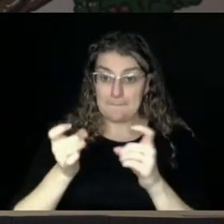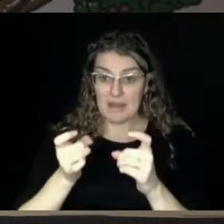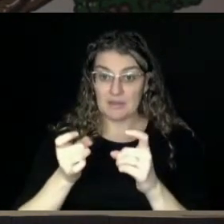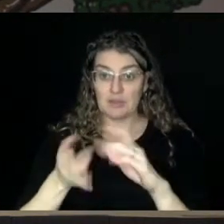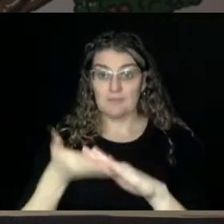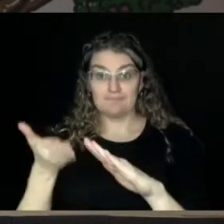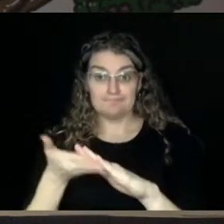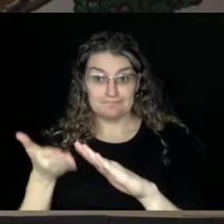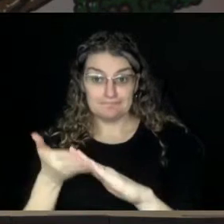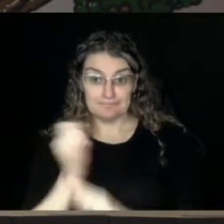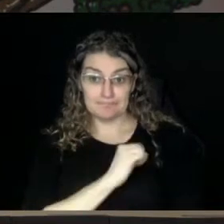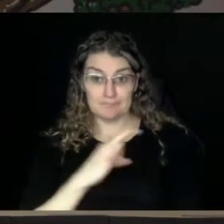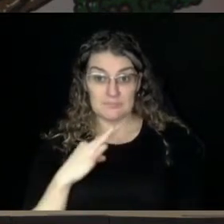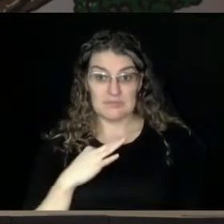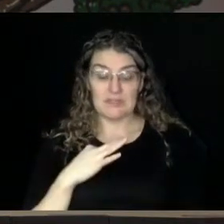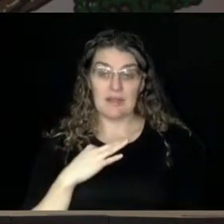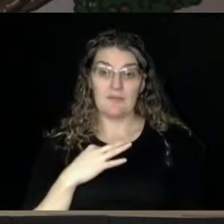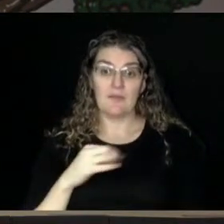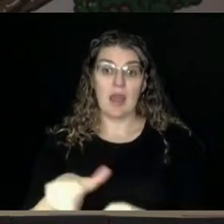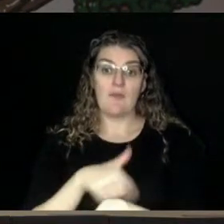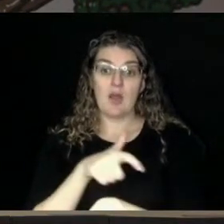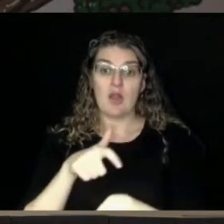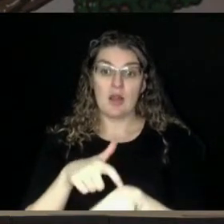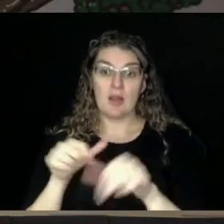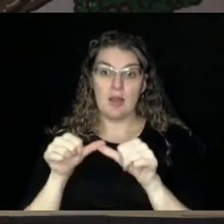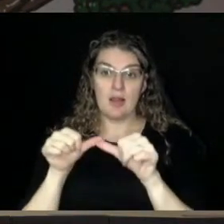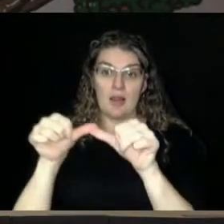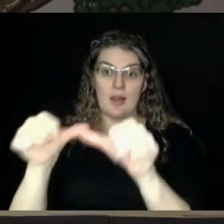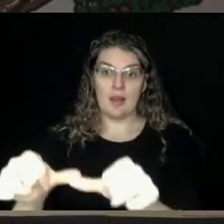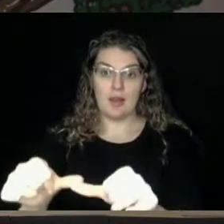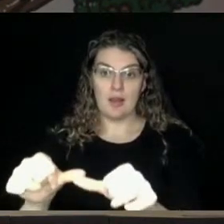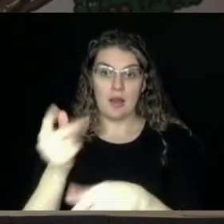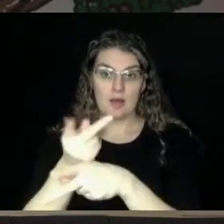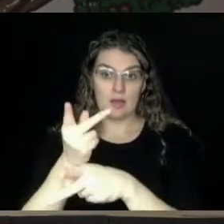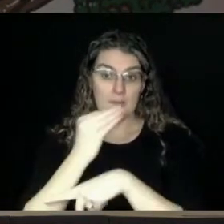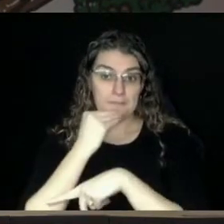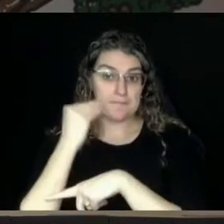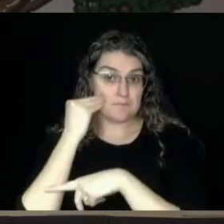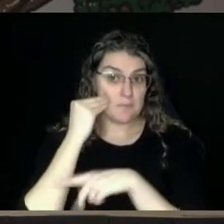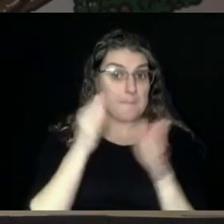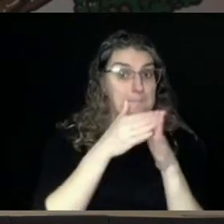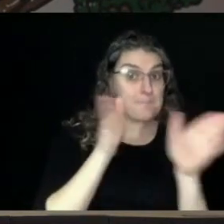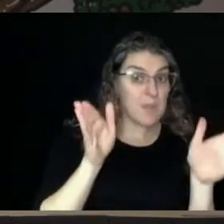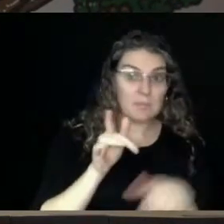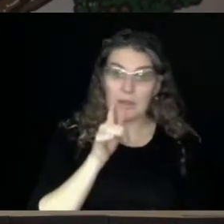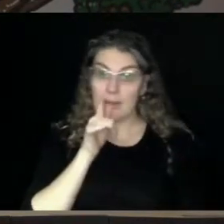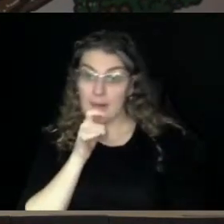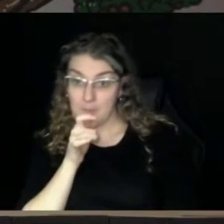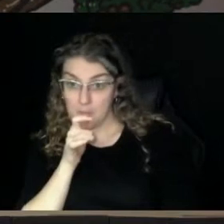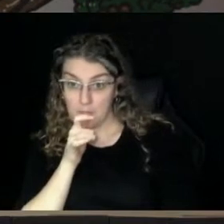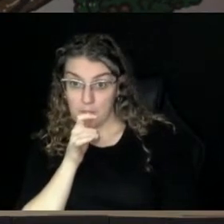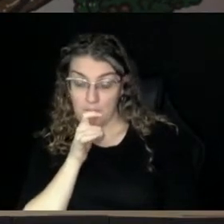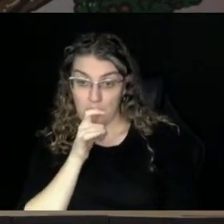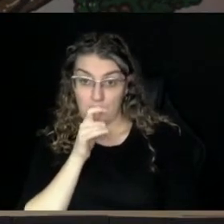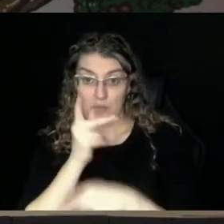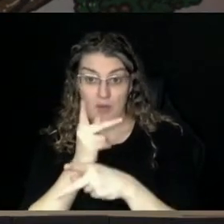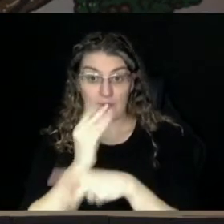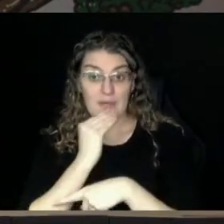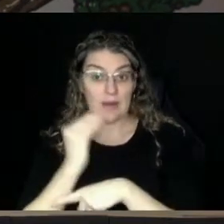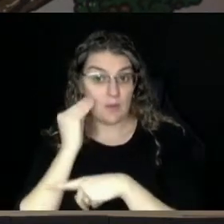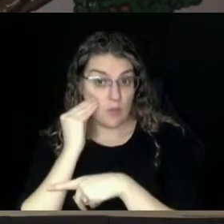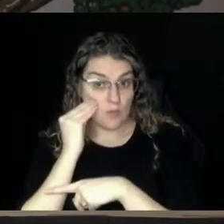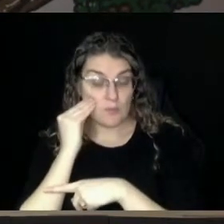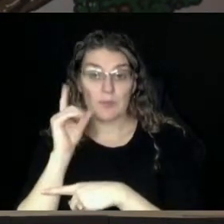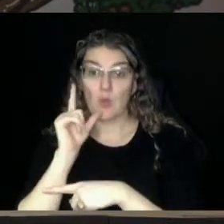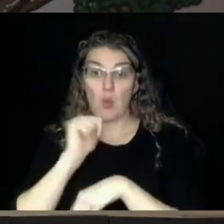and staff of our long-term care and community care facilities, both public and private, who've really collaborated to complete the